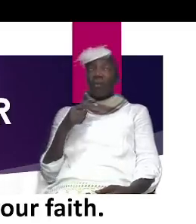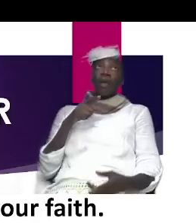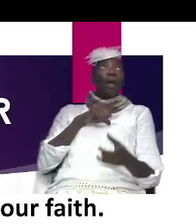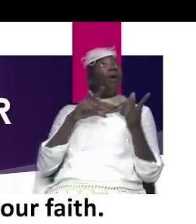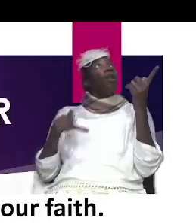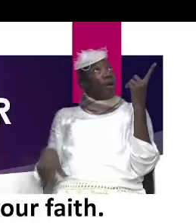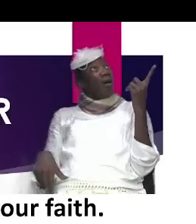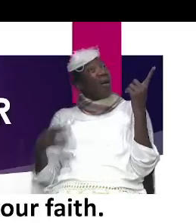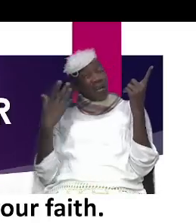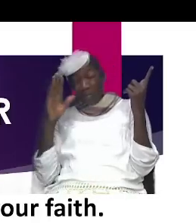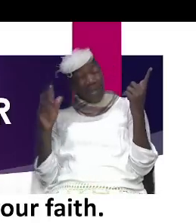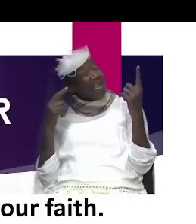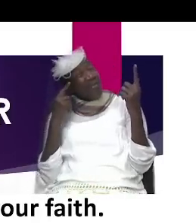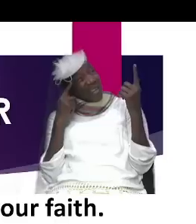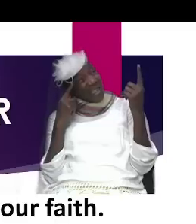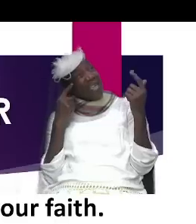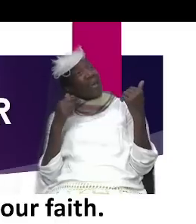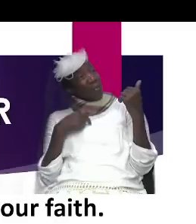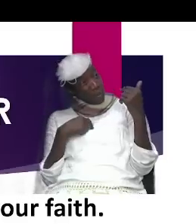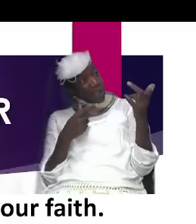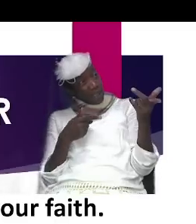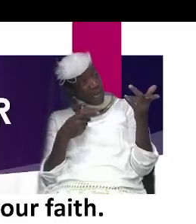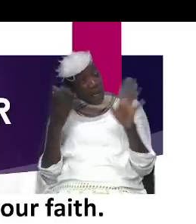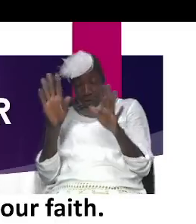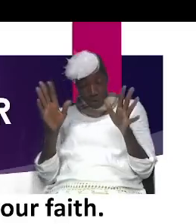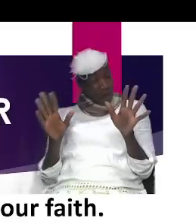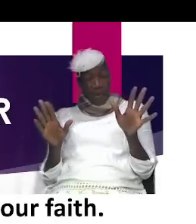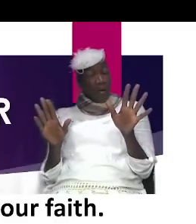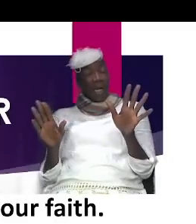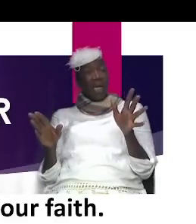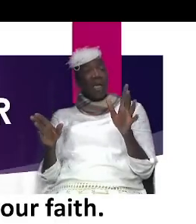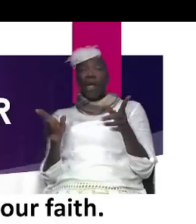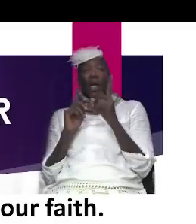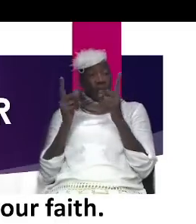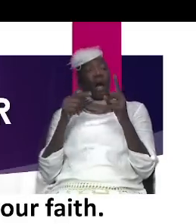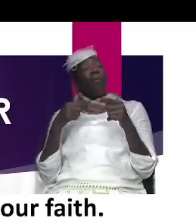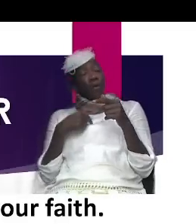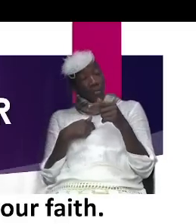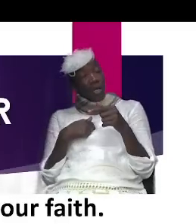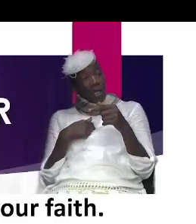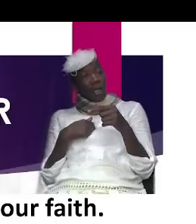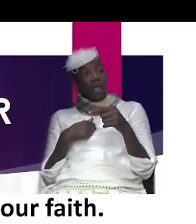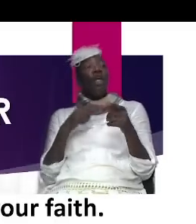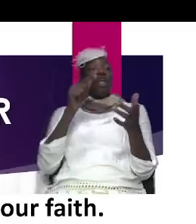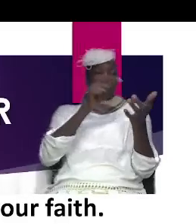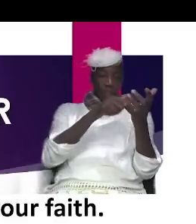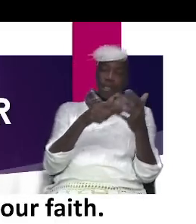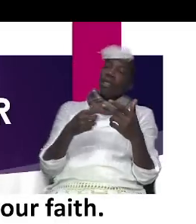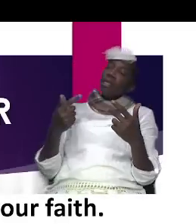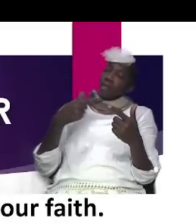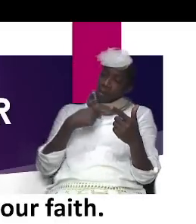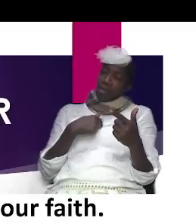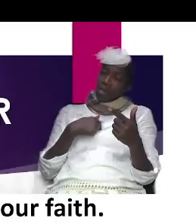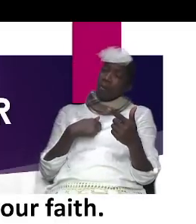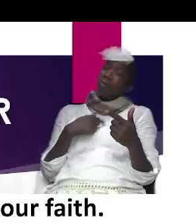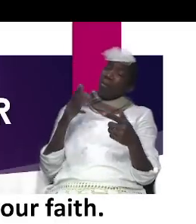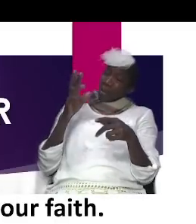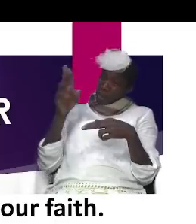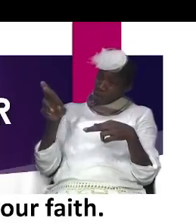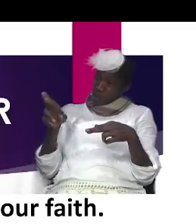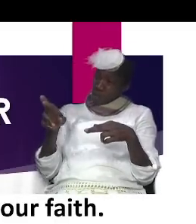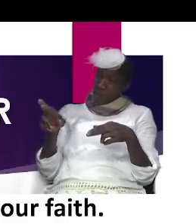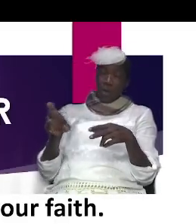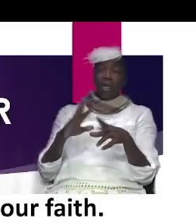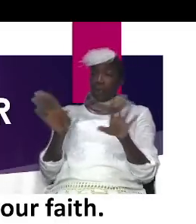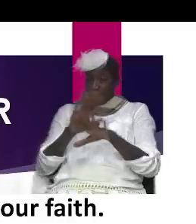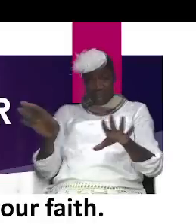that. I was just saying I don't want nobody to take step with me. So you'd rather them not take step with you, but you will make them take step with my